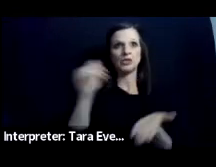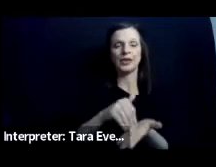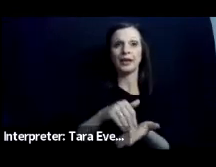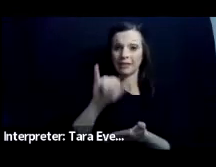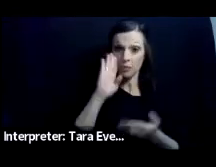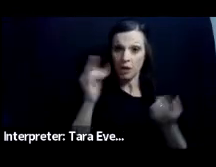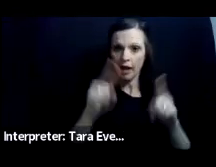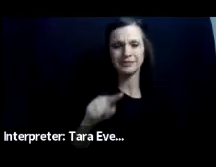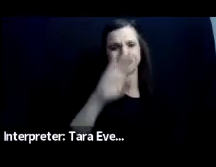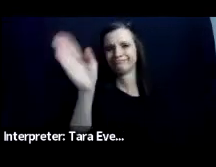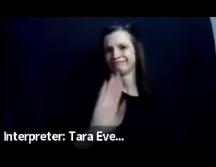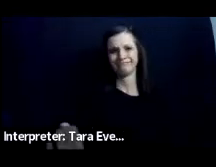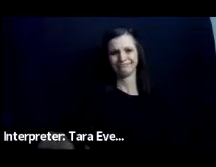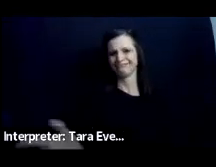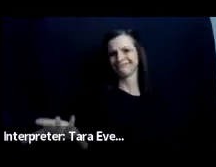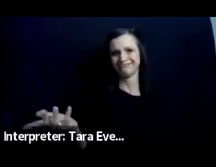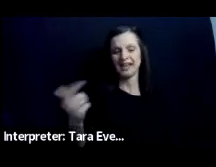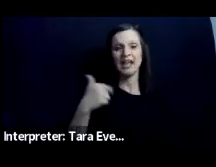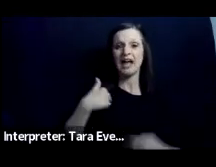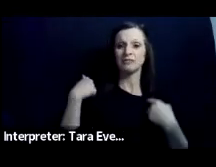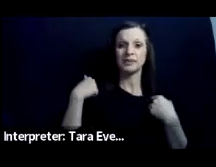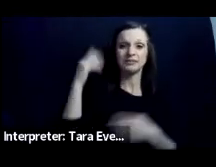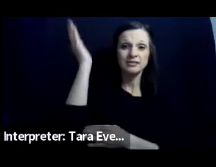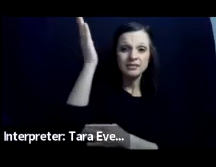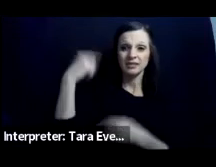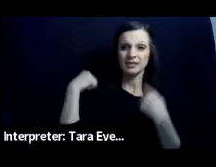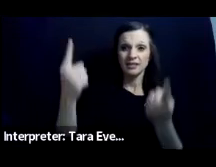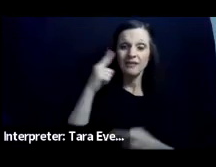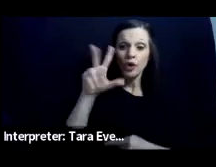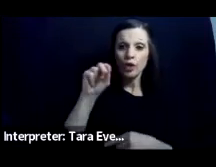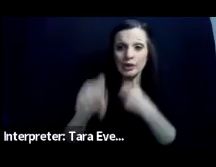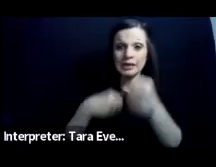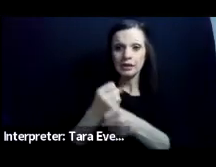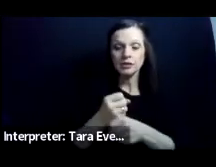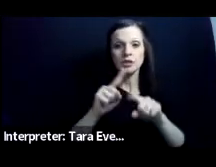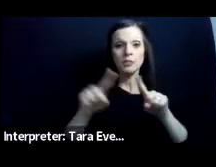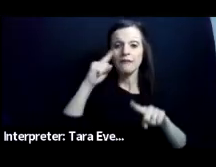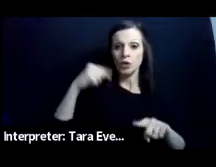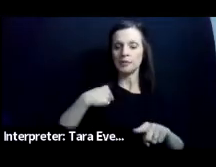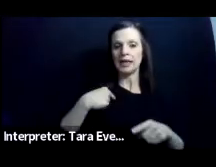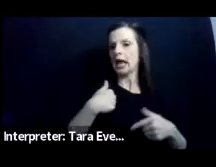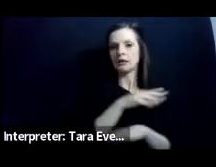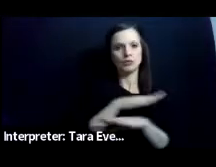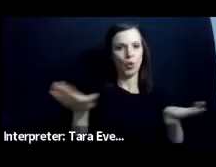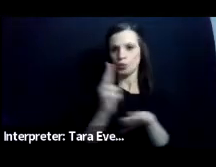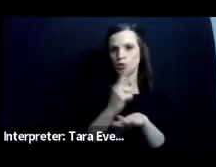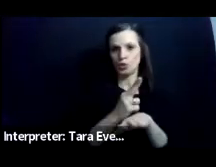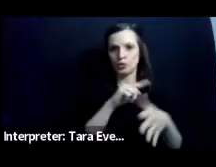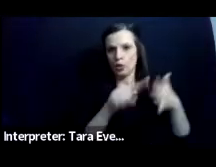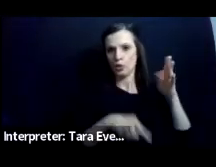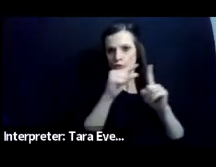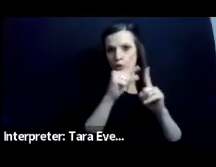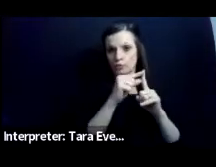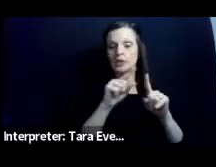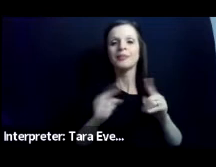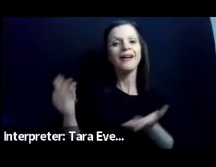years. So for me, I don't use those terms, but again, I've been doing it for 10 years. And I'll point out